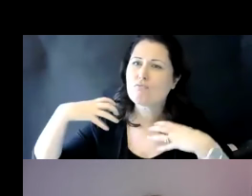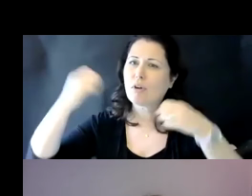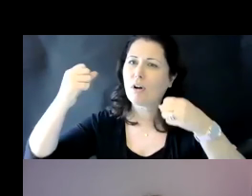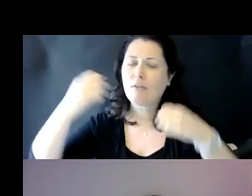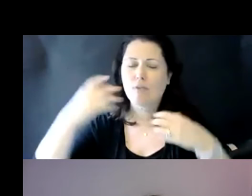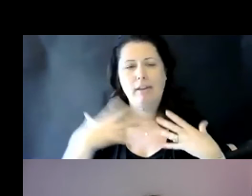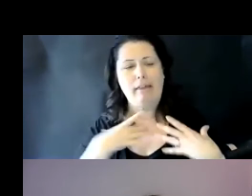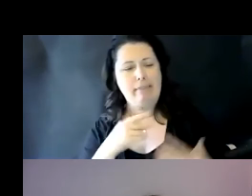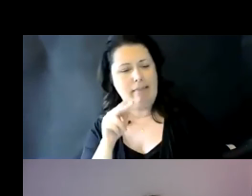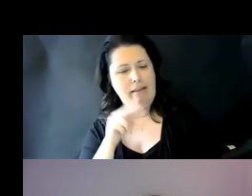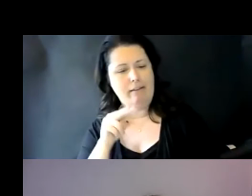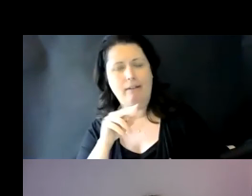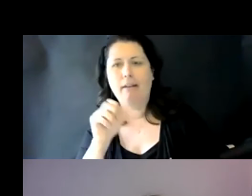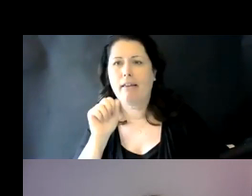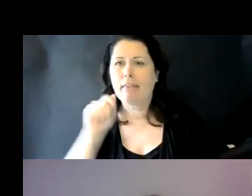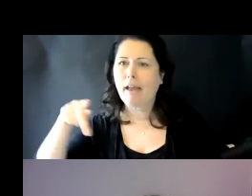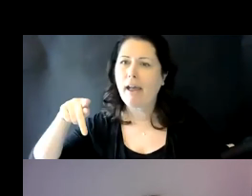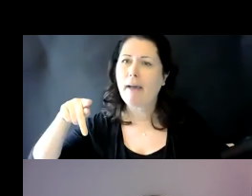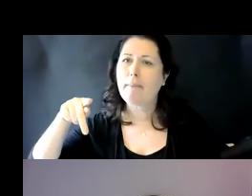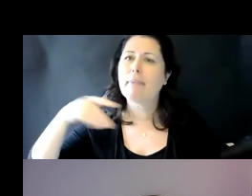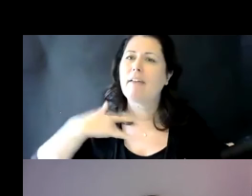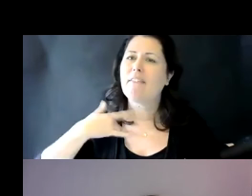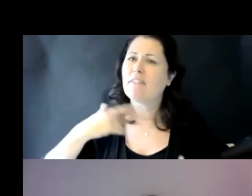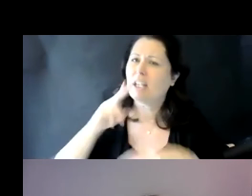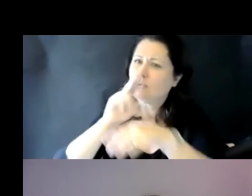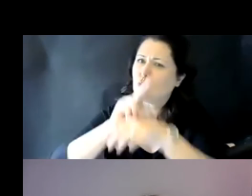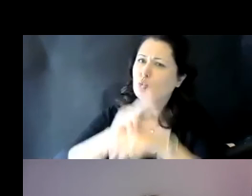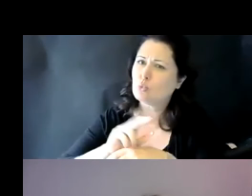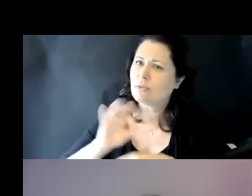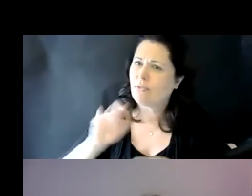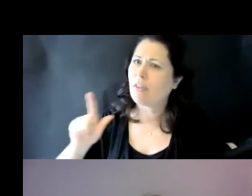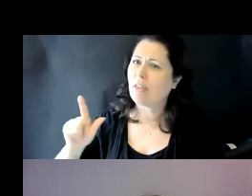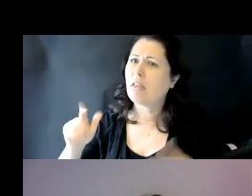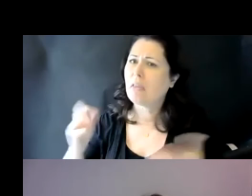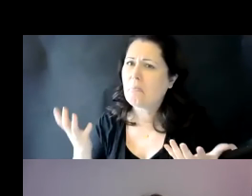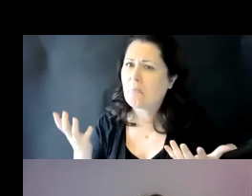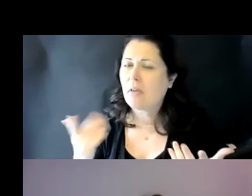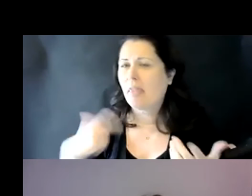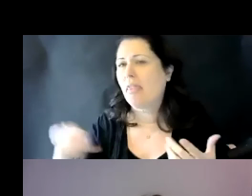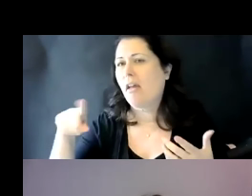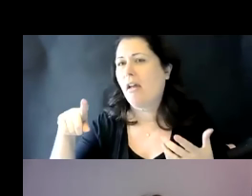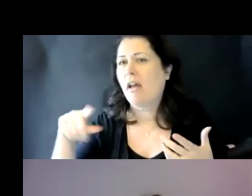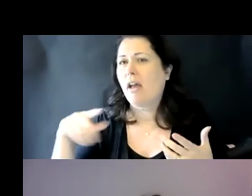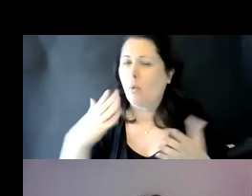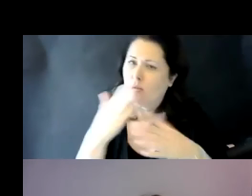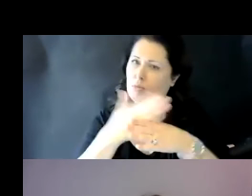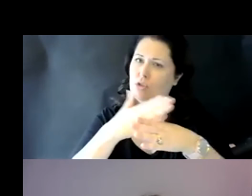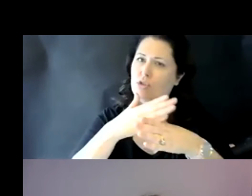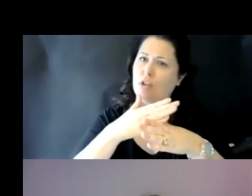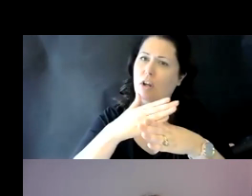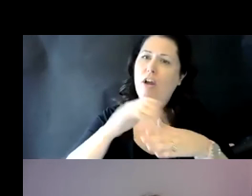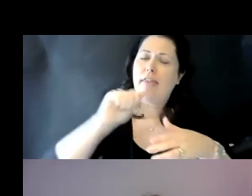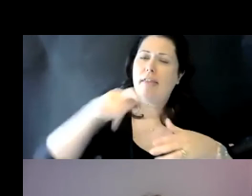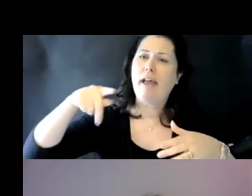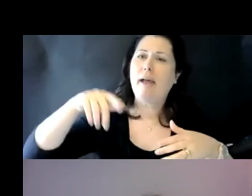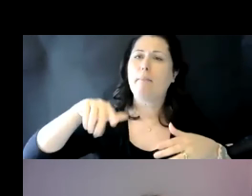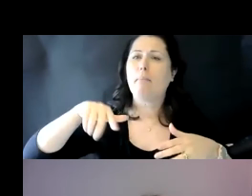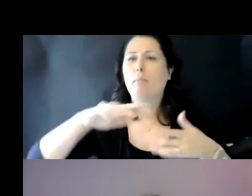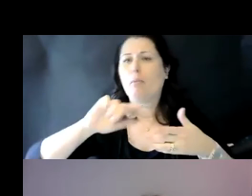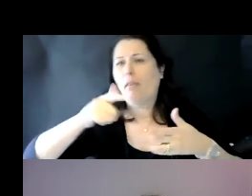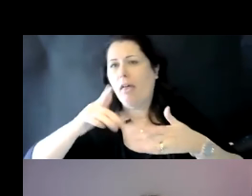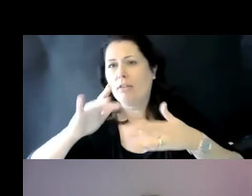app, who think it might be useful in their networks. And they are quite keen on sharing the app with other people in their networks,